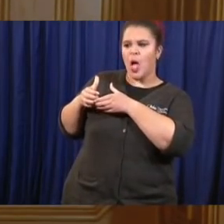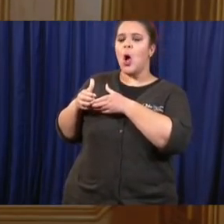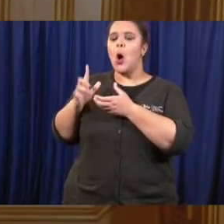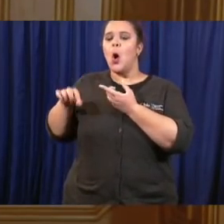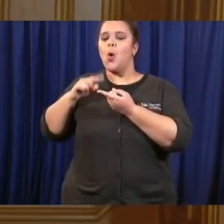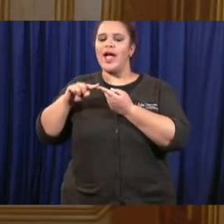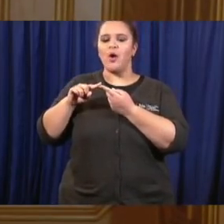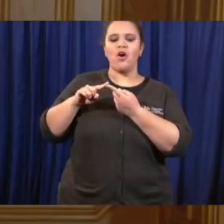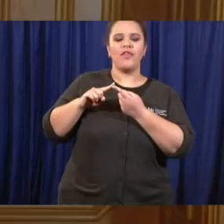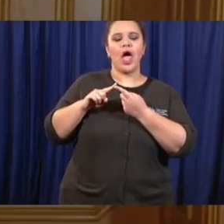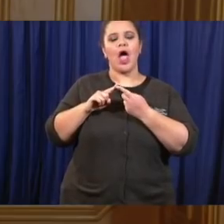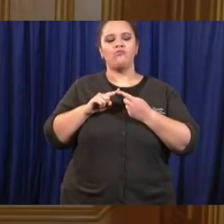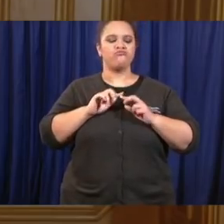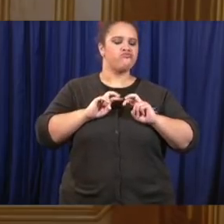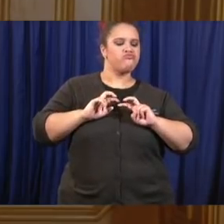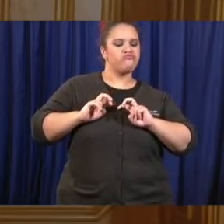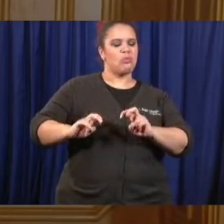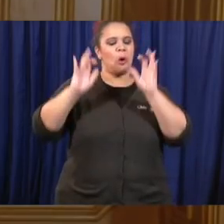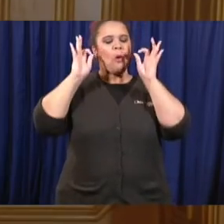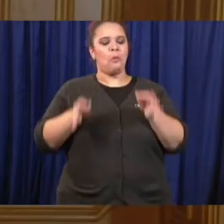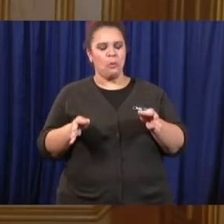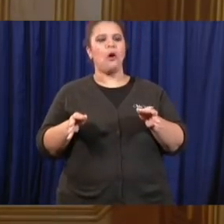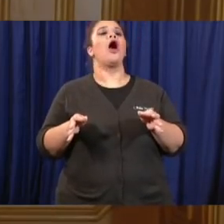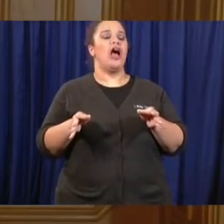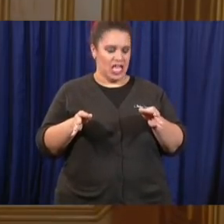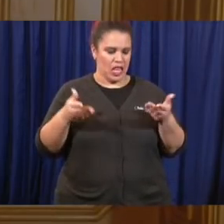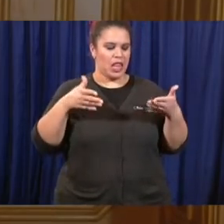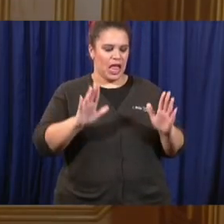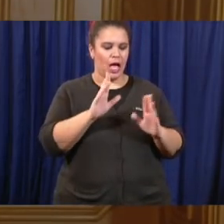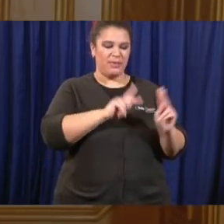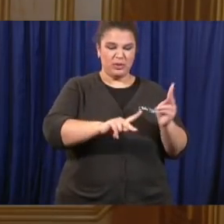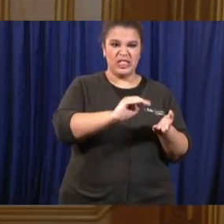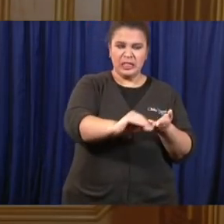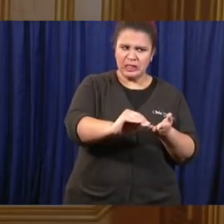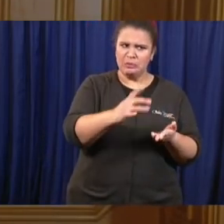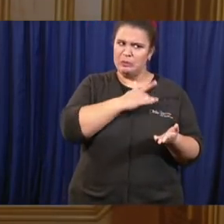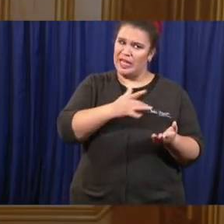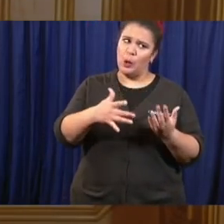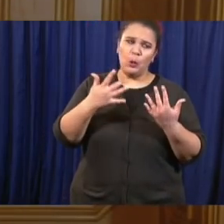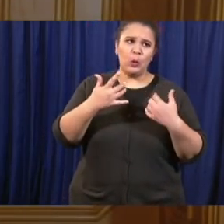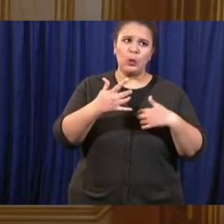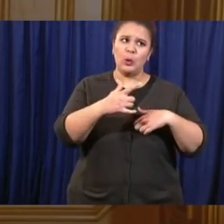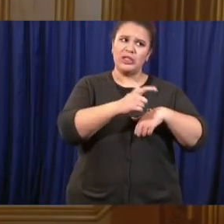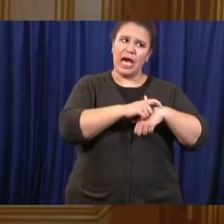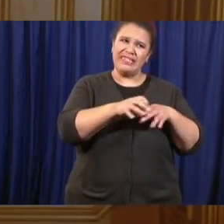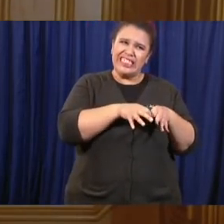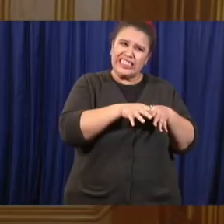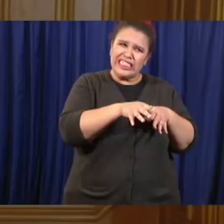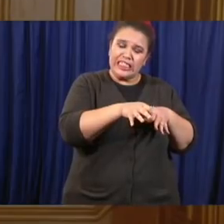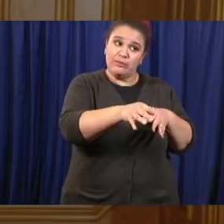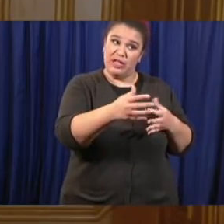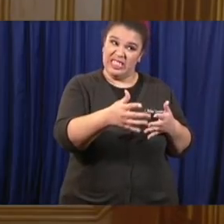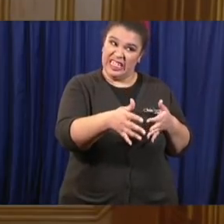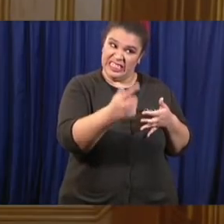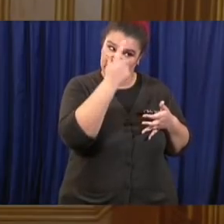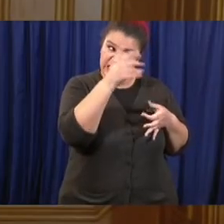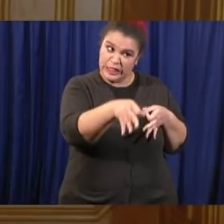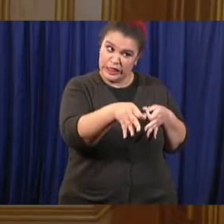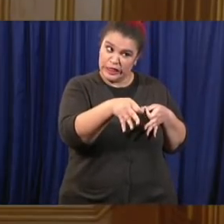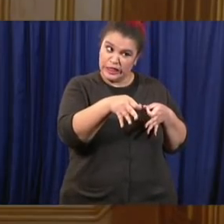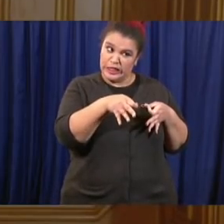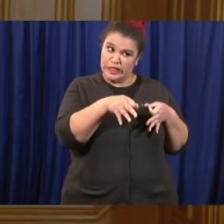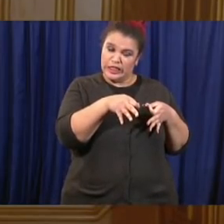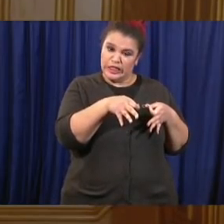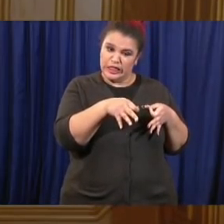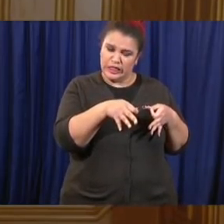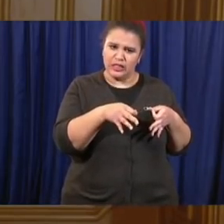situation when they leave the facility? Usually that takes a lot of time. What do you think? Thank you. Jim, the second question, I'm sorry,